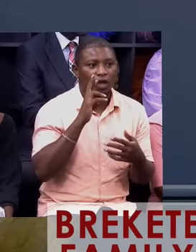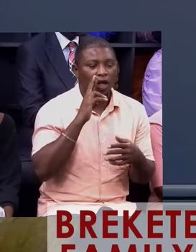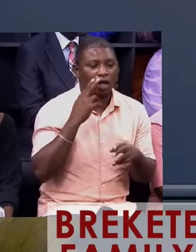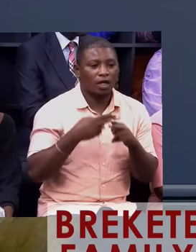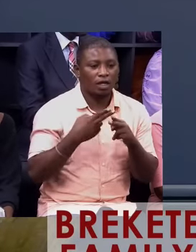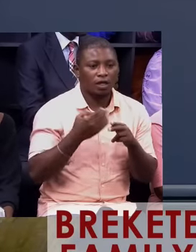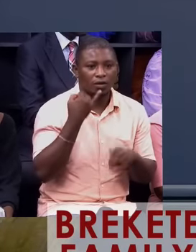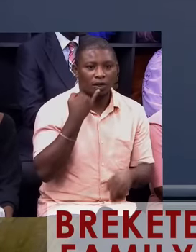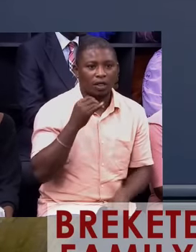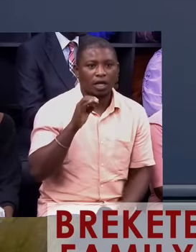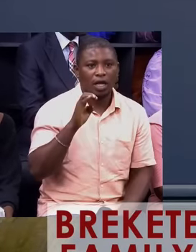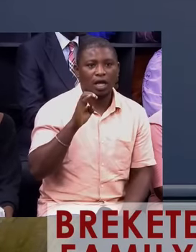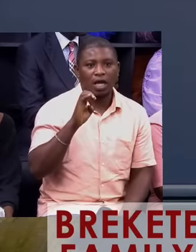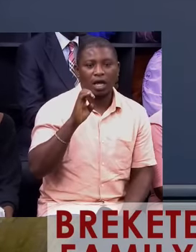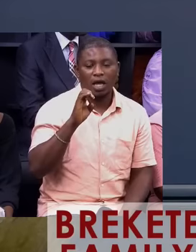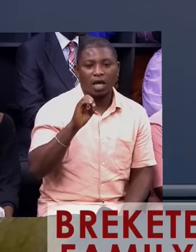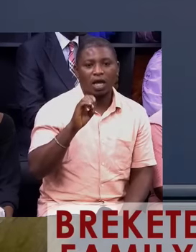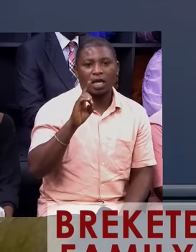and